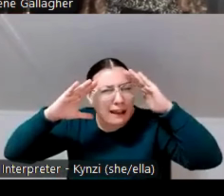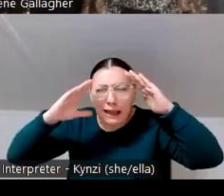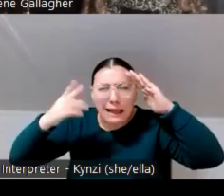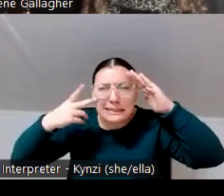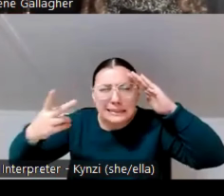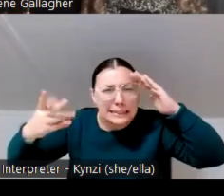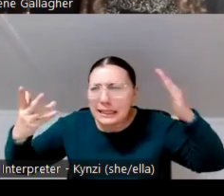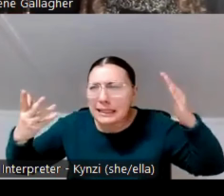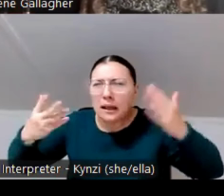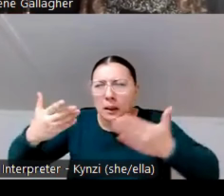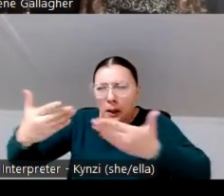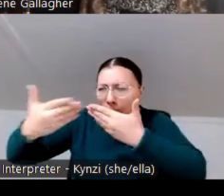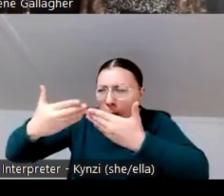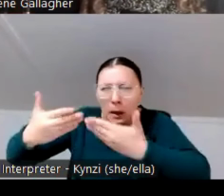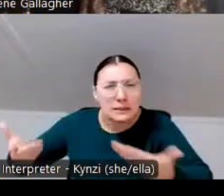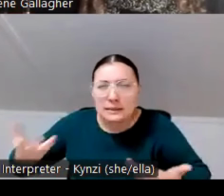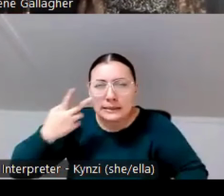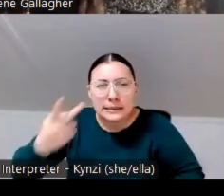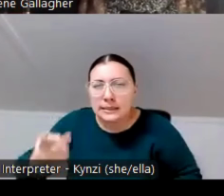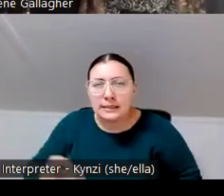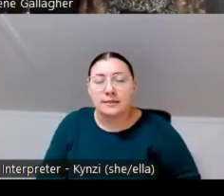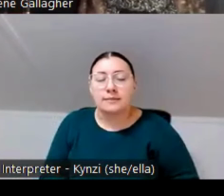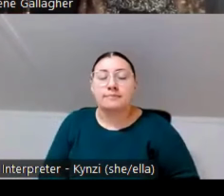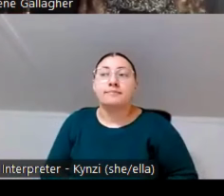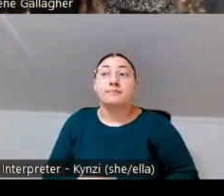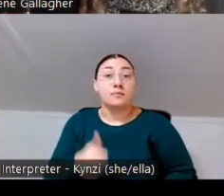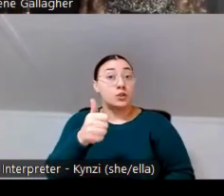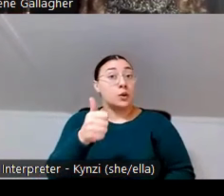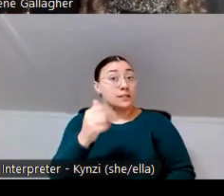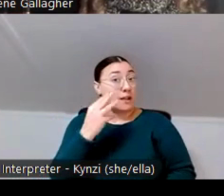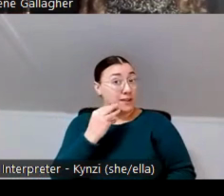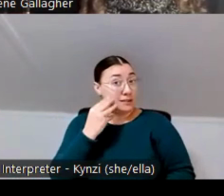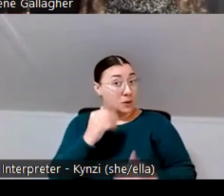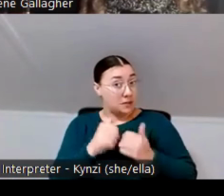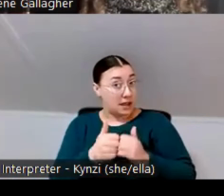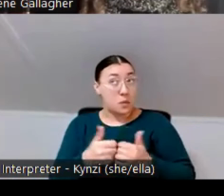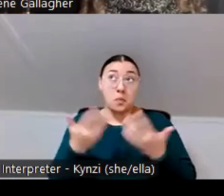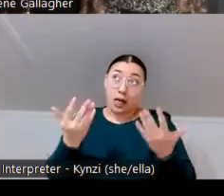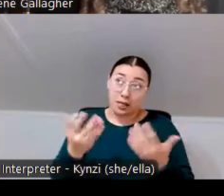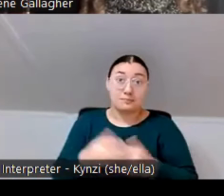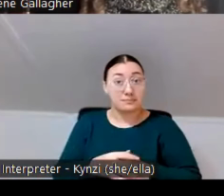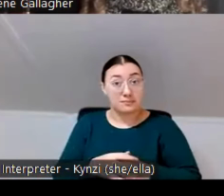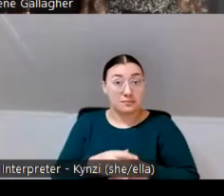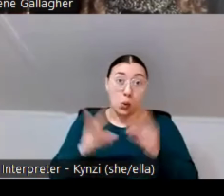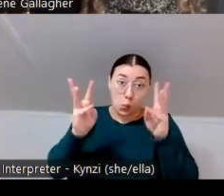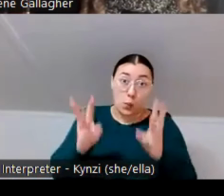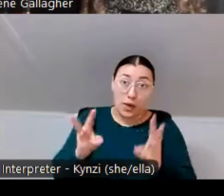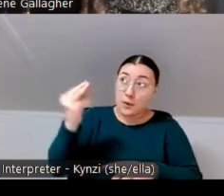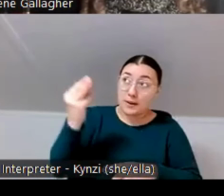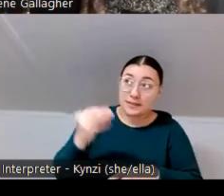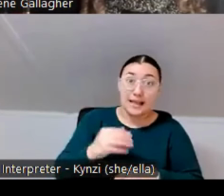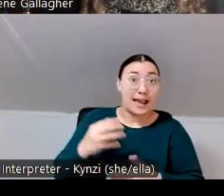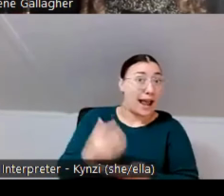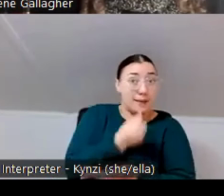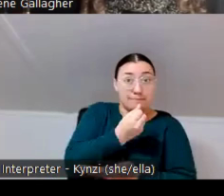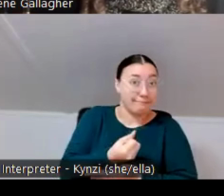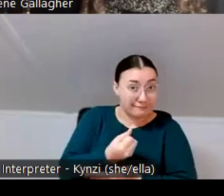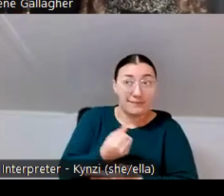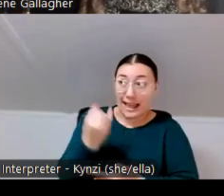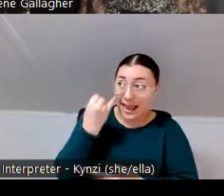How can we experience fog? Well, if it's a foggy day, and you're lucky enough, you can go outside to walk through it.